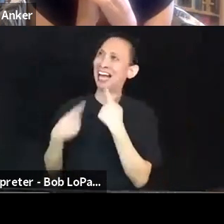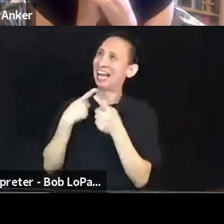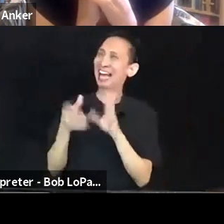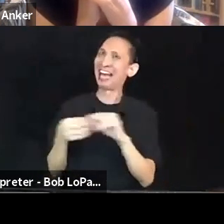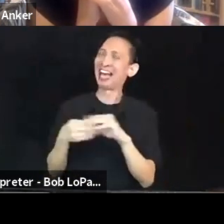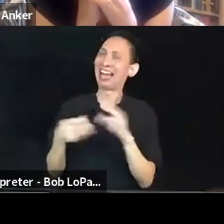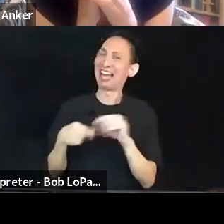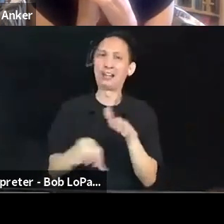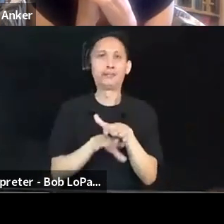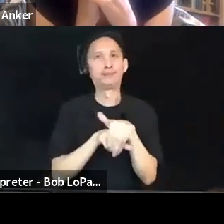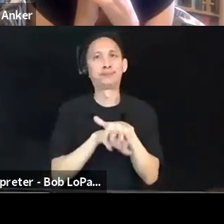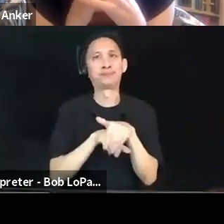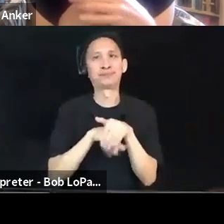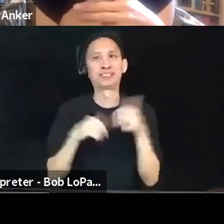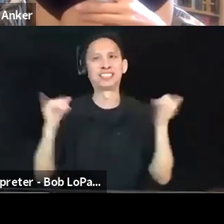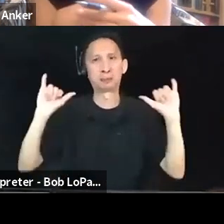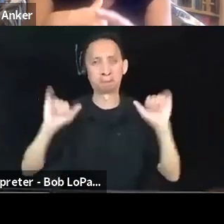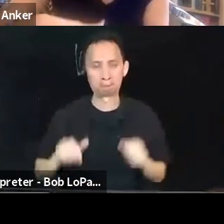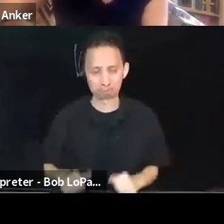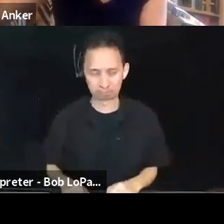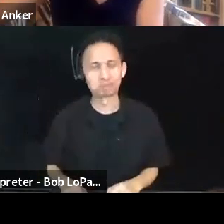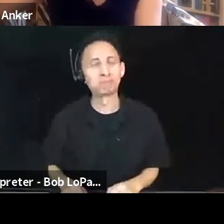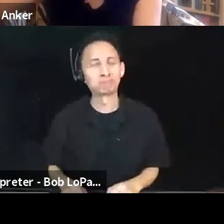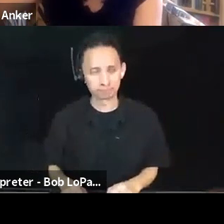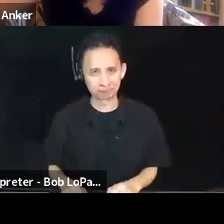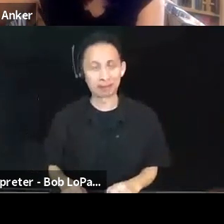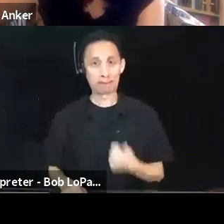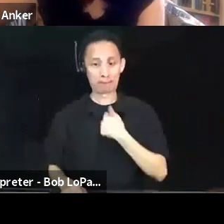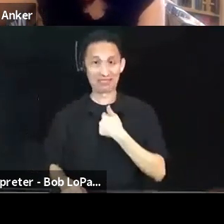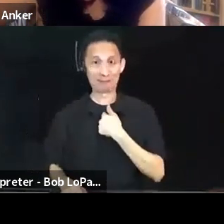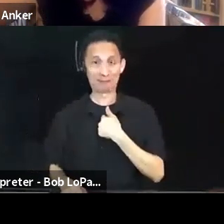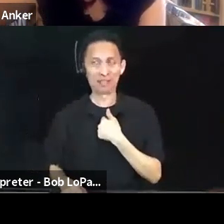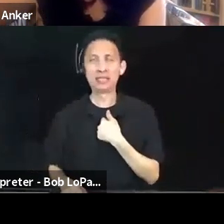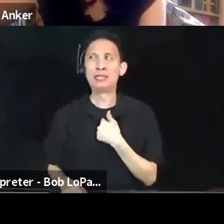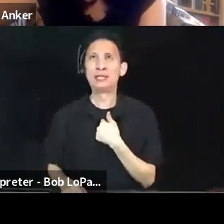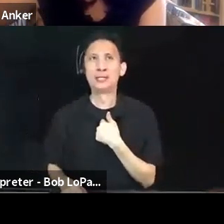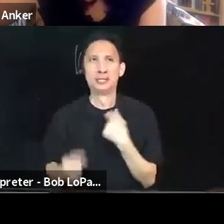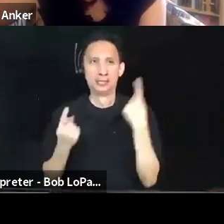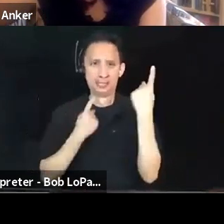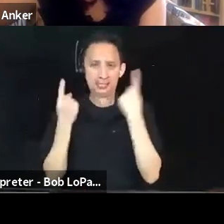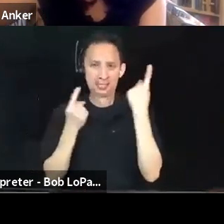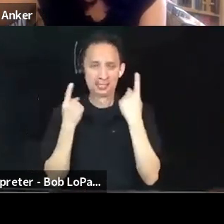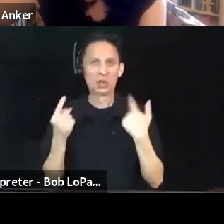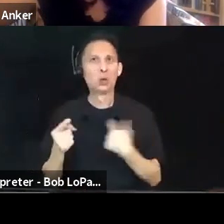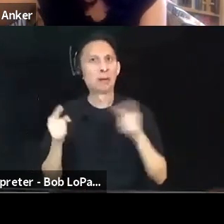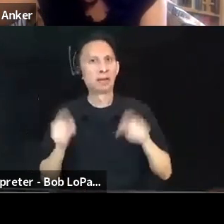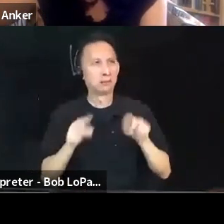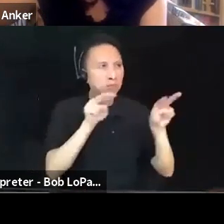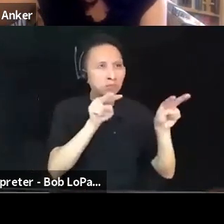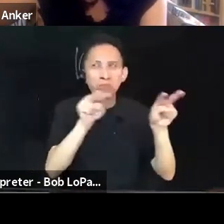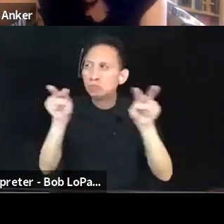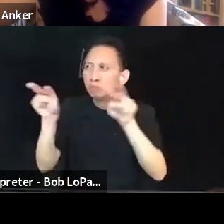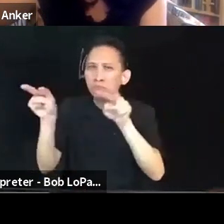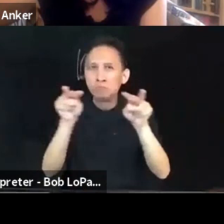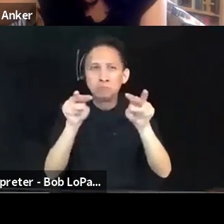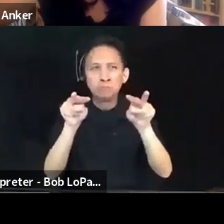mythical arrangements. And I think that's why, for me, in this moment, not only is it important to be vigilant, but it's also important to